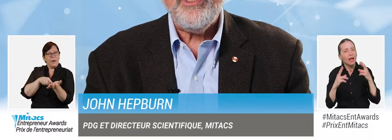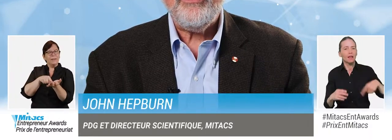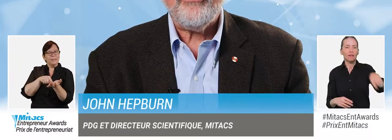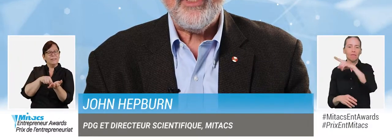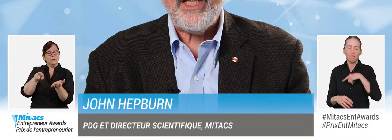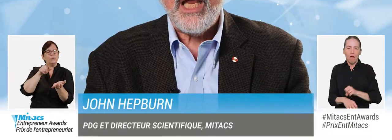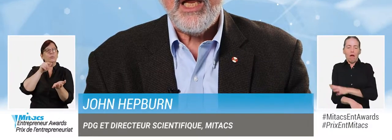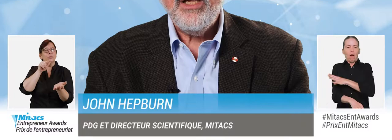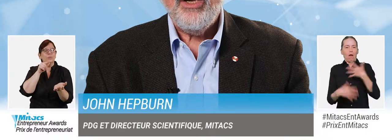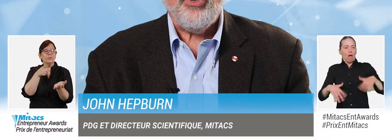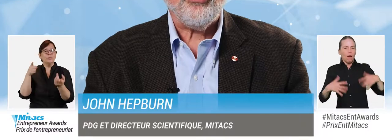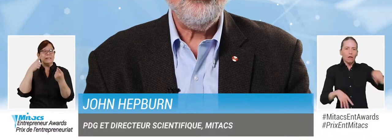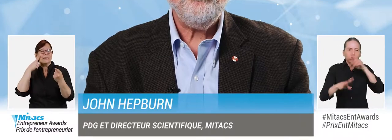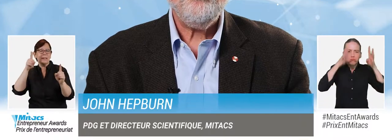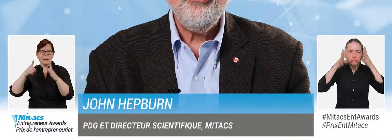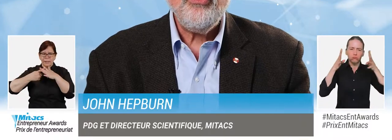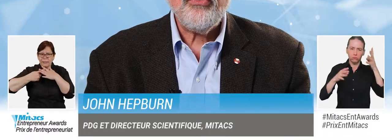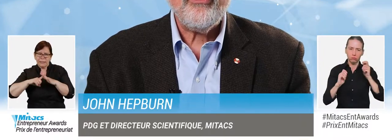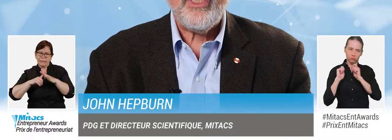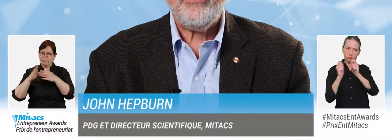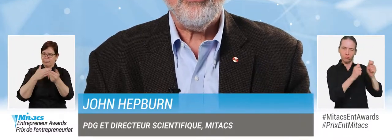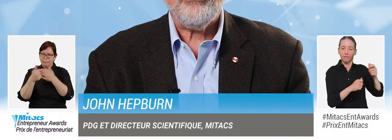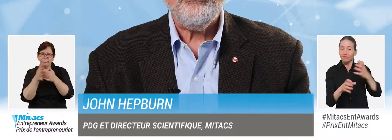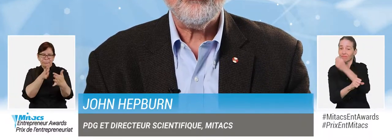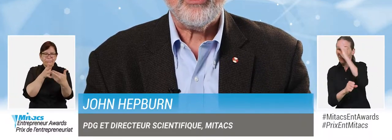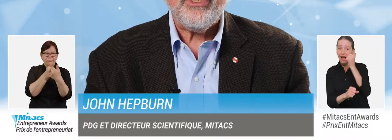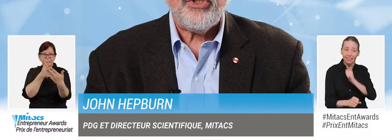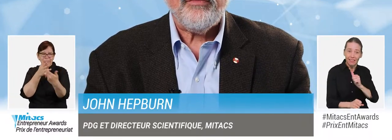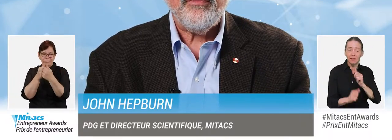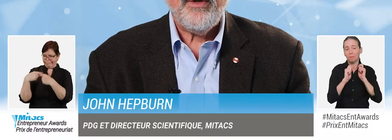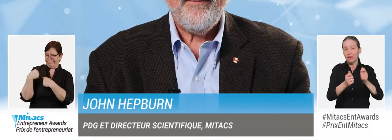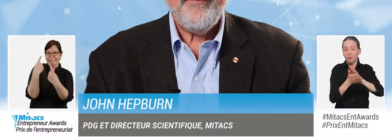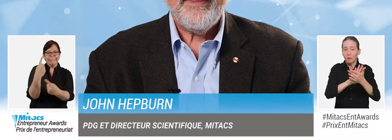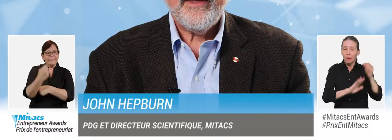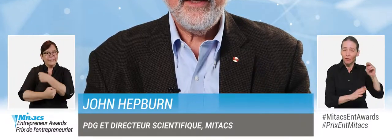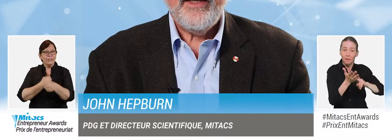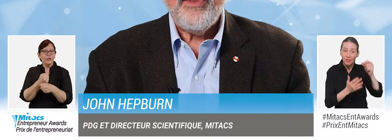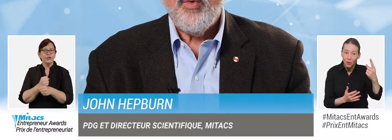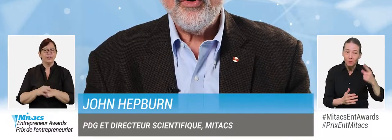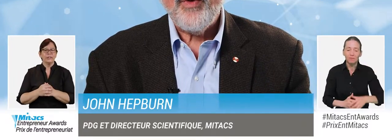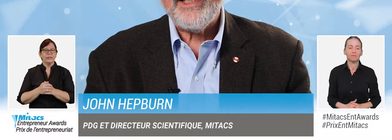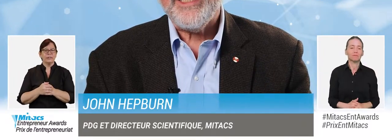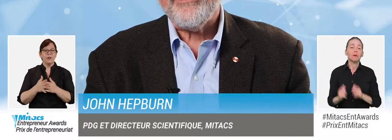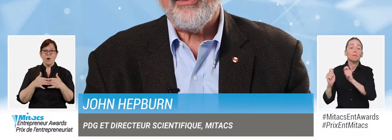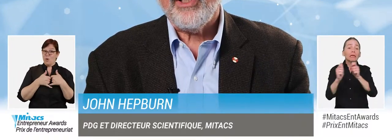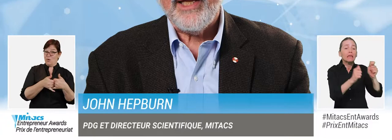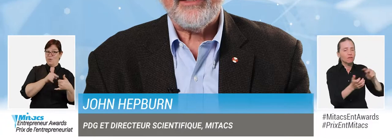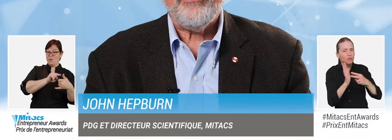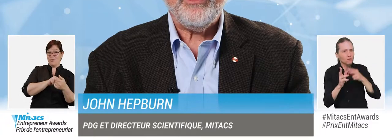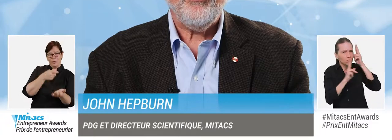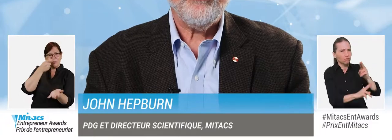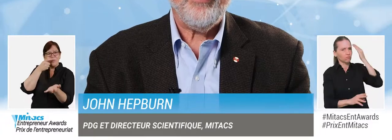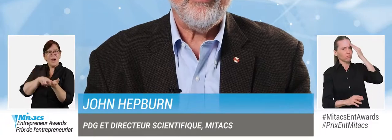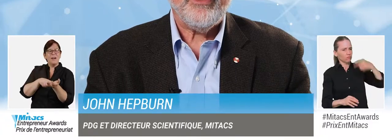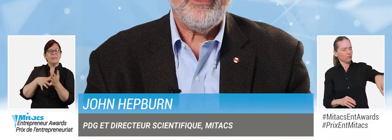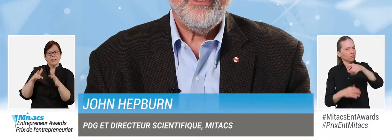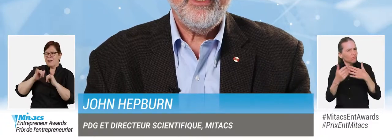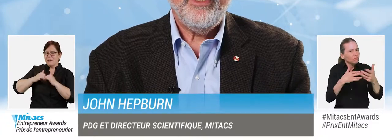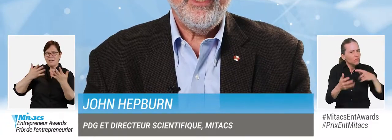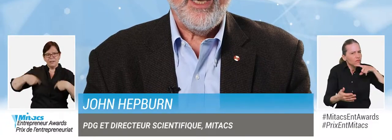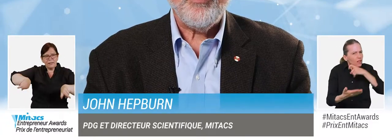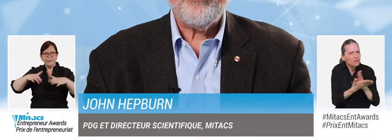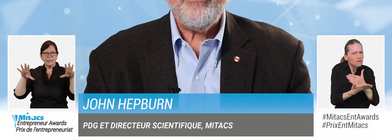les défis de cette année, ont connu du succès dans leur initiative. The awards recognize how collectively we have